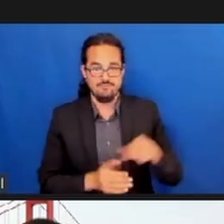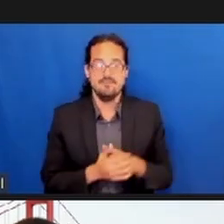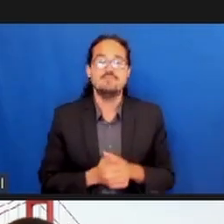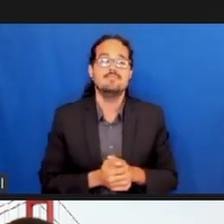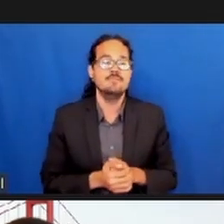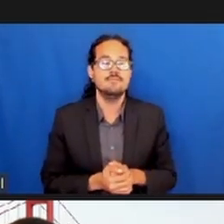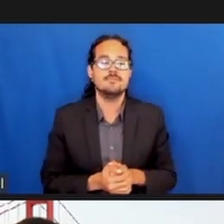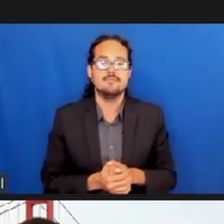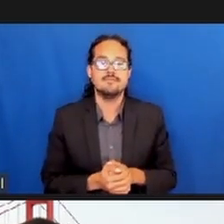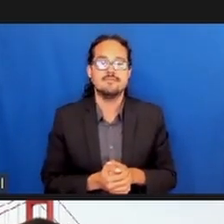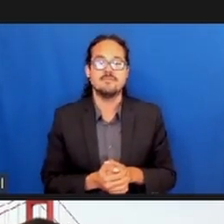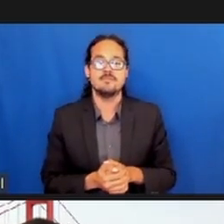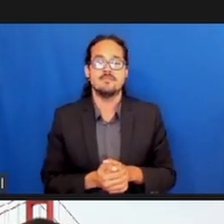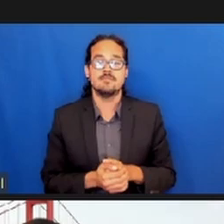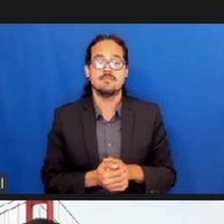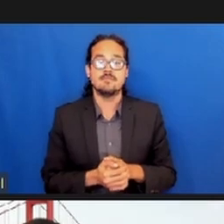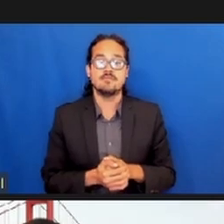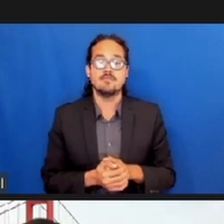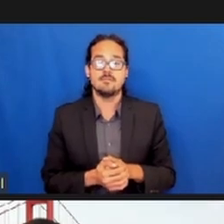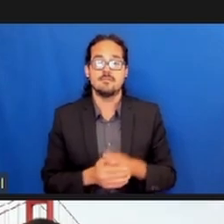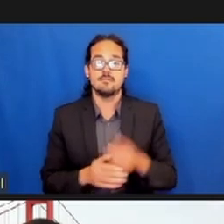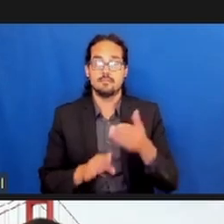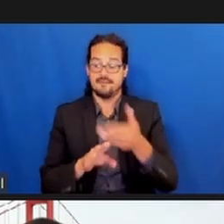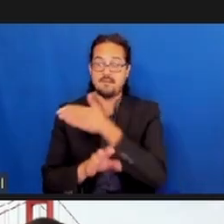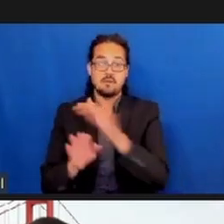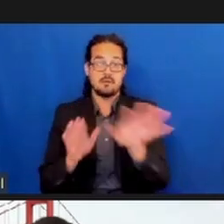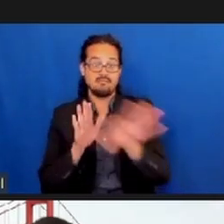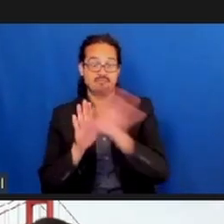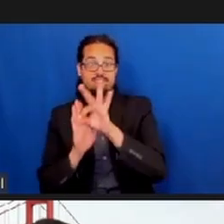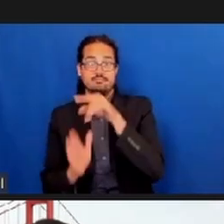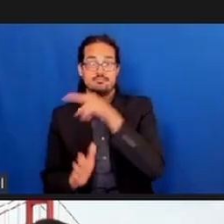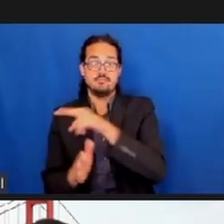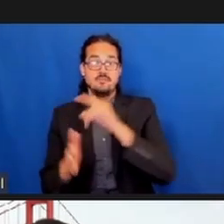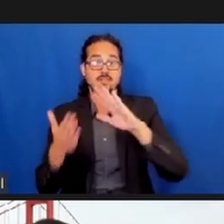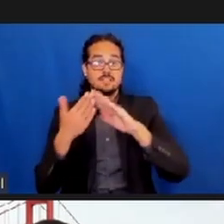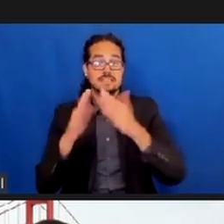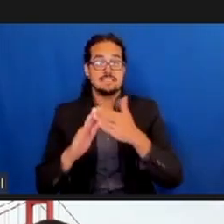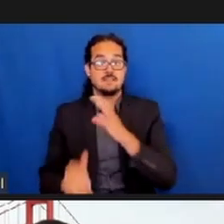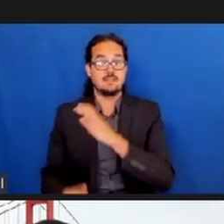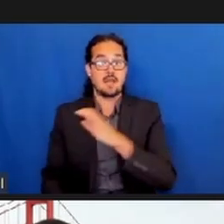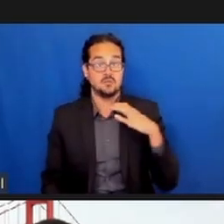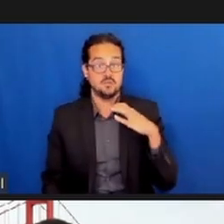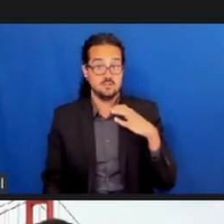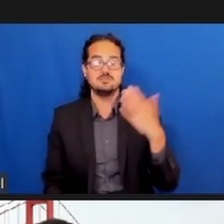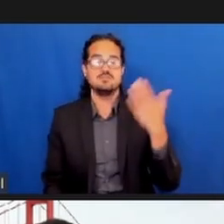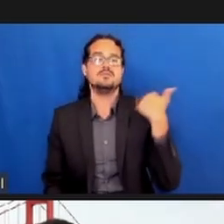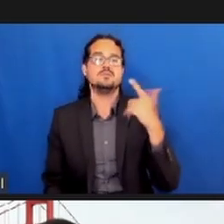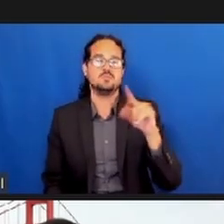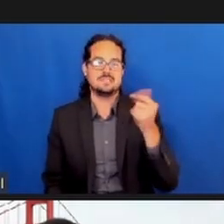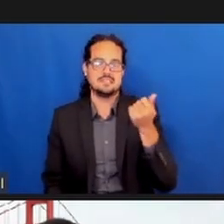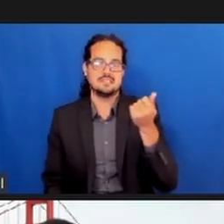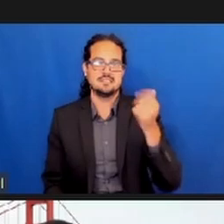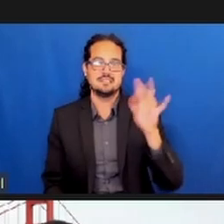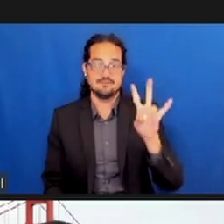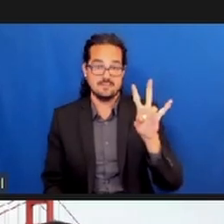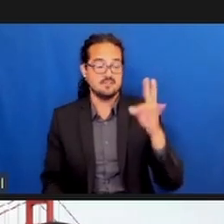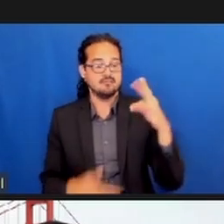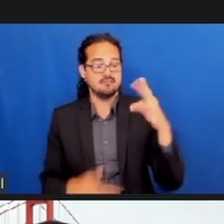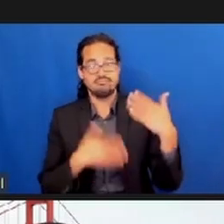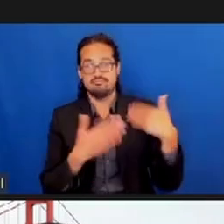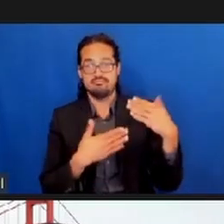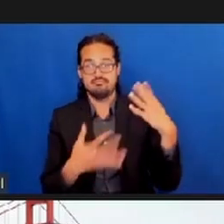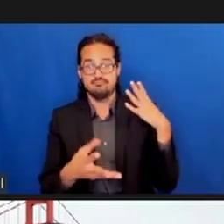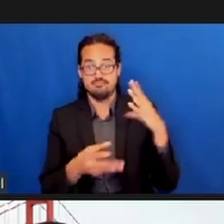town council in 2017, and now he's co-chairing an effort to help Marin businesses survive